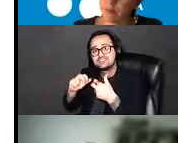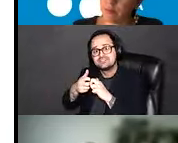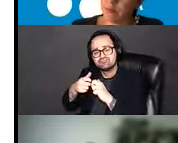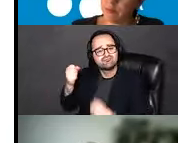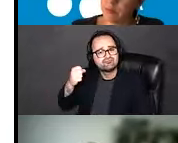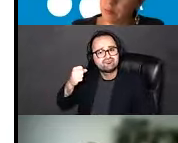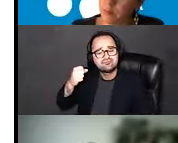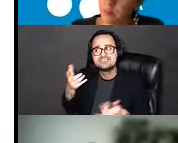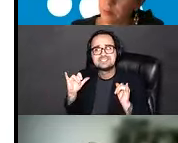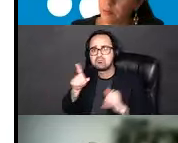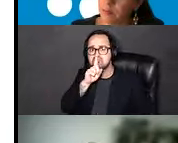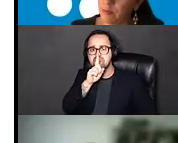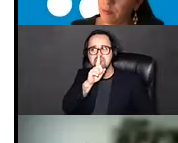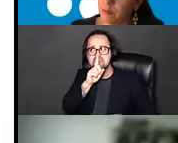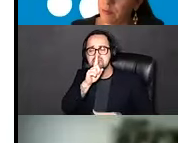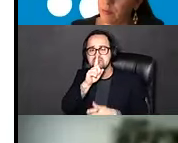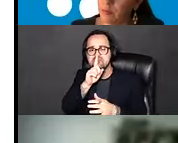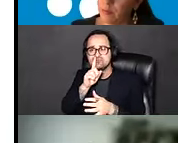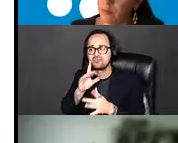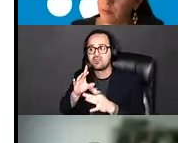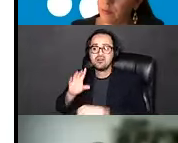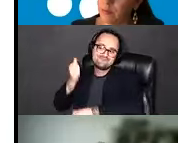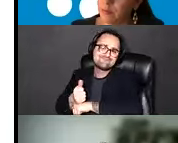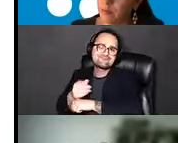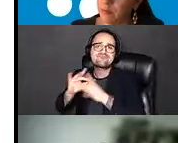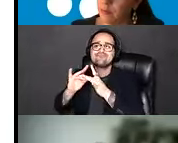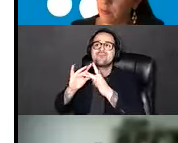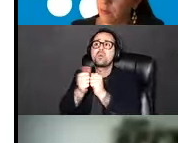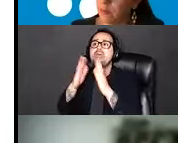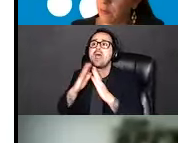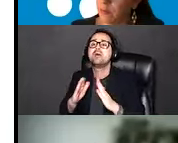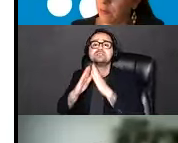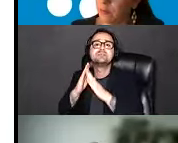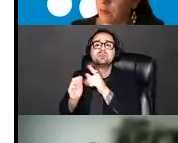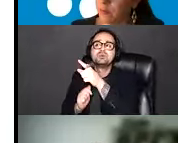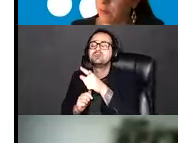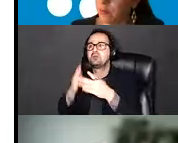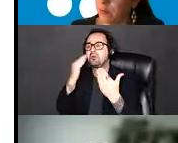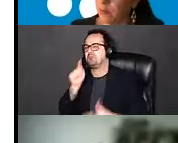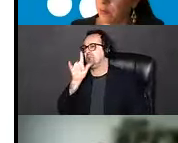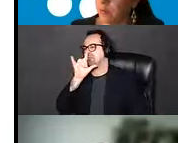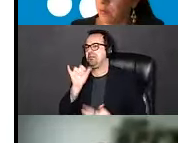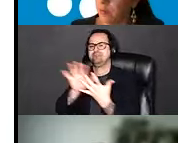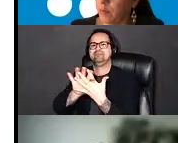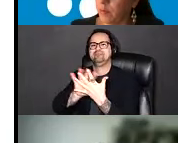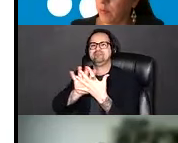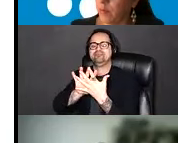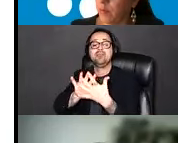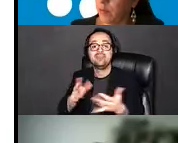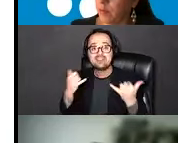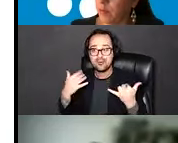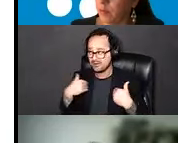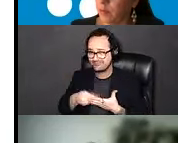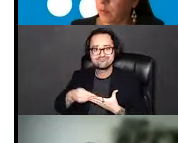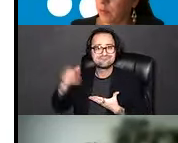haven't made relationships with the housing community, doesn't really know that space. But now there's all this rescue plan money